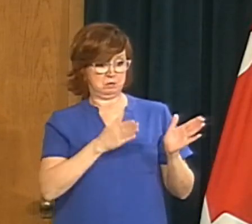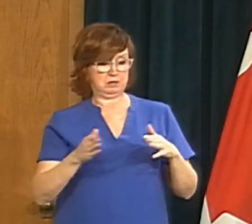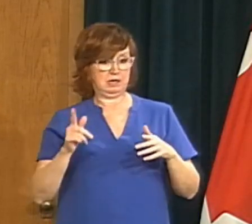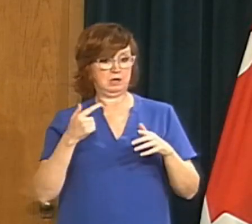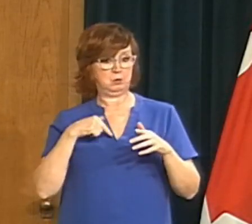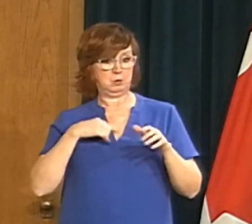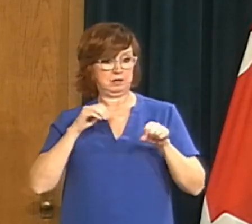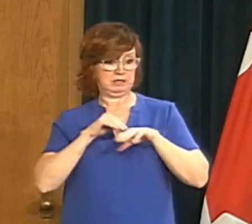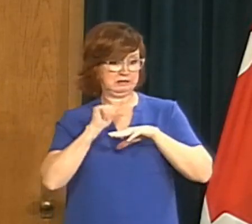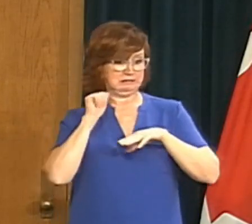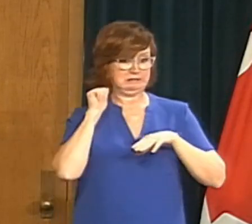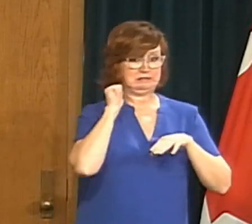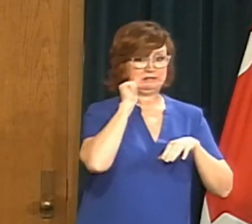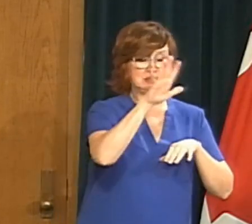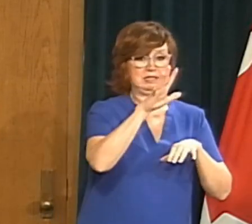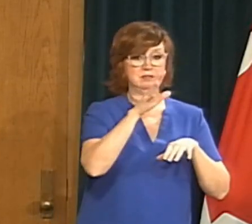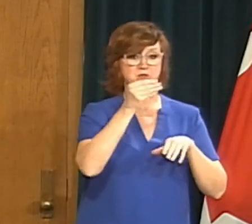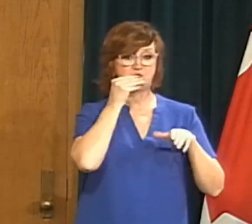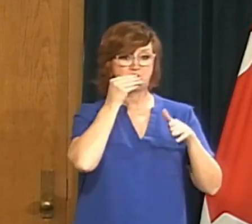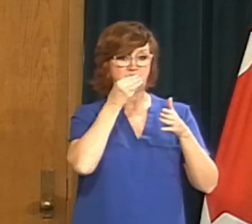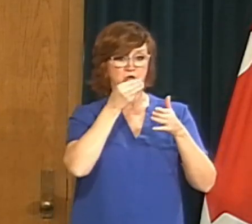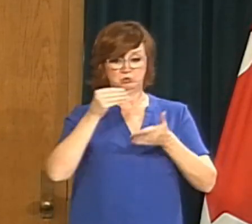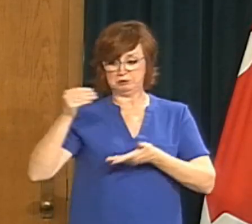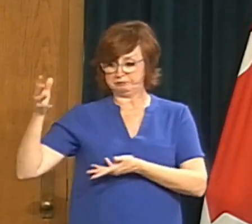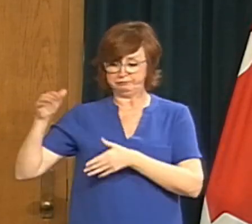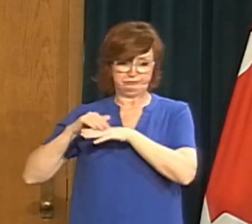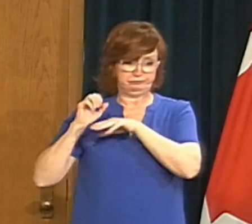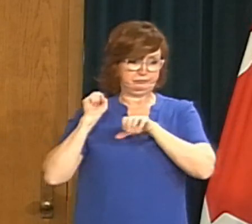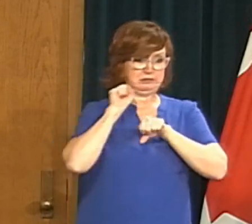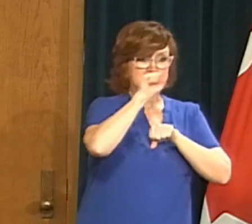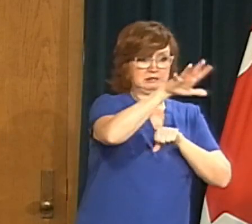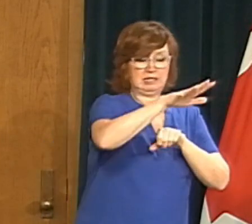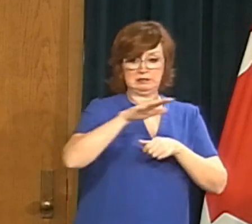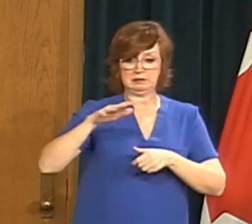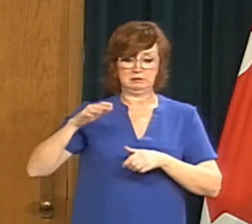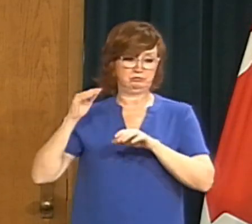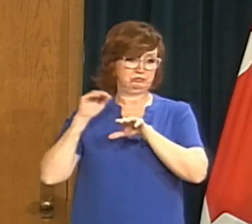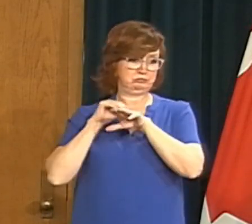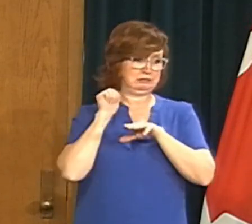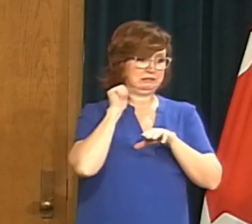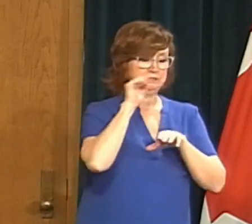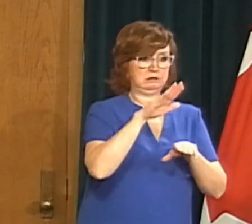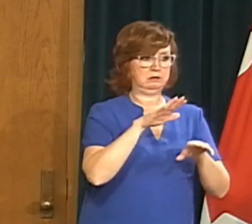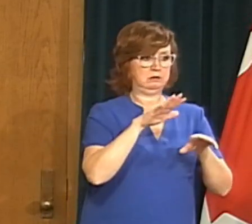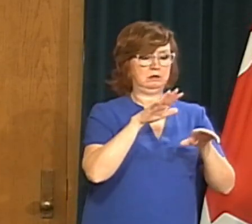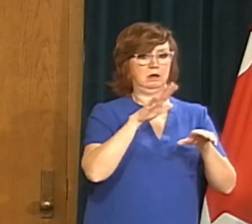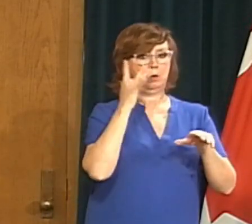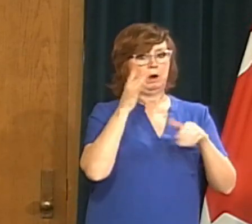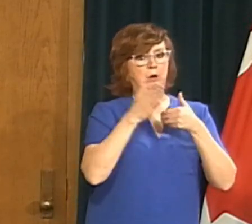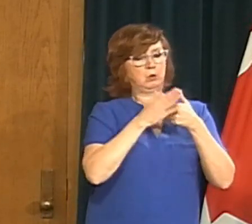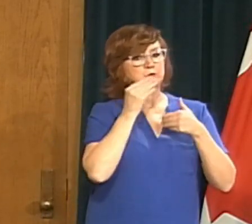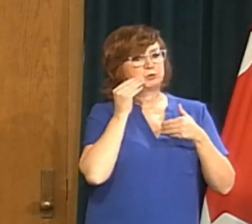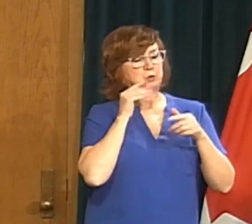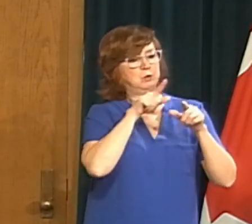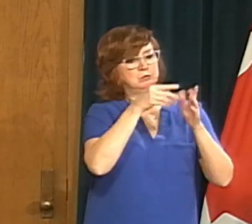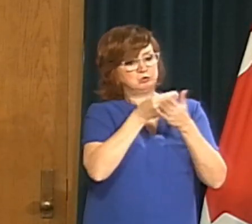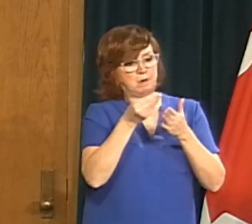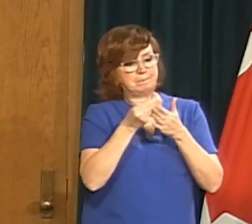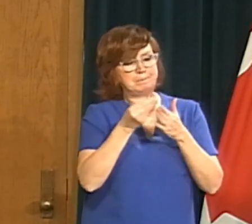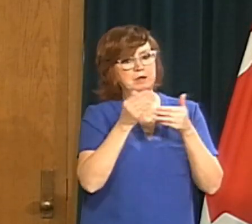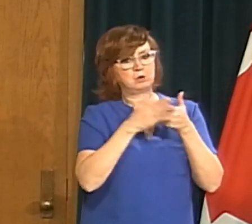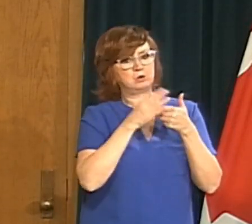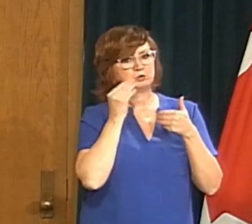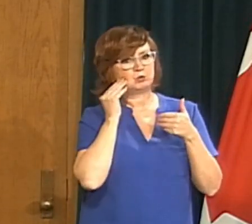shipping large quantities of groceries to the north so that these people don't have to leave their communities and risk spreading